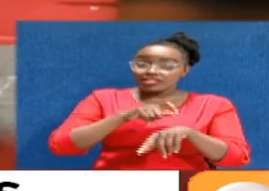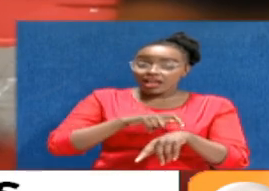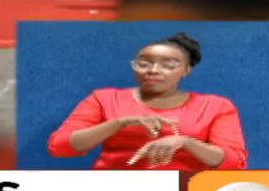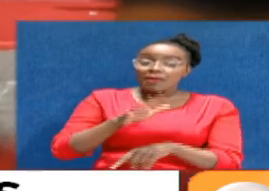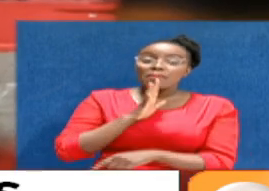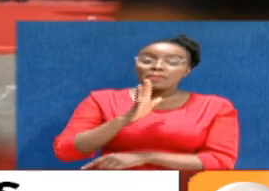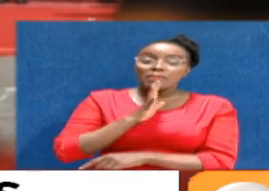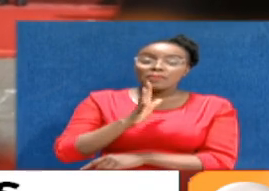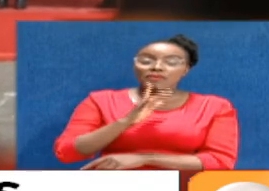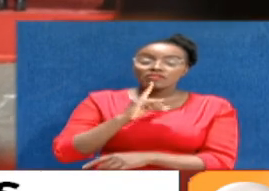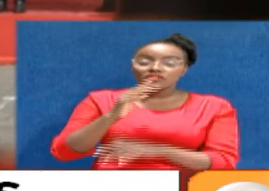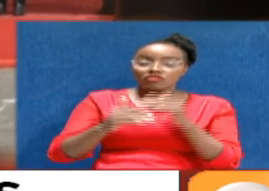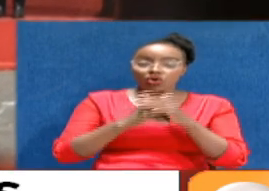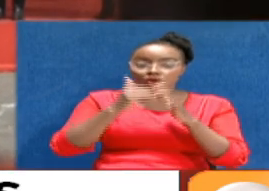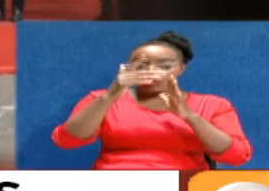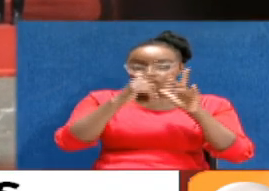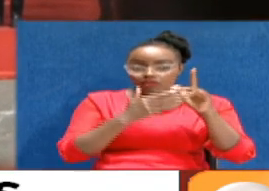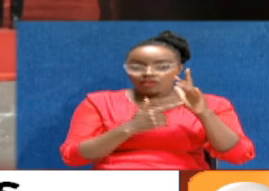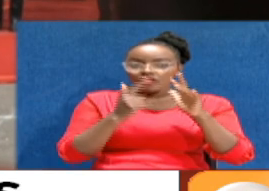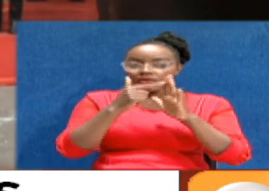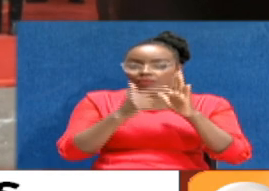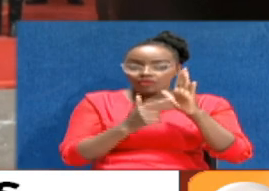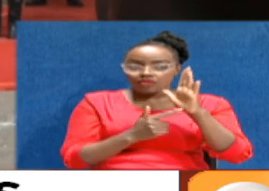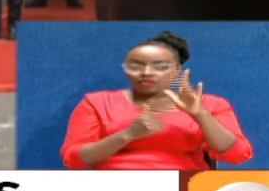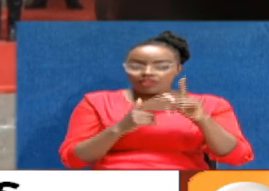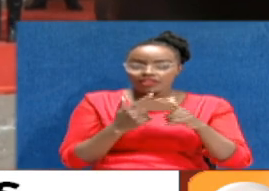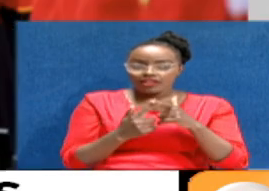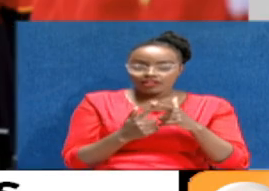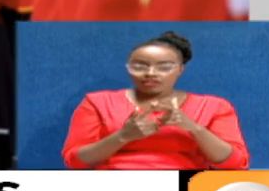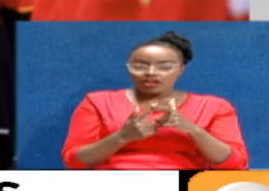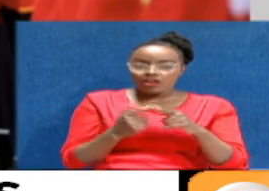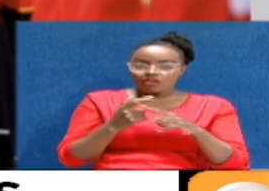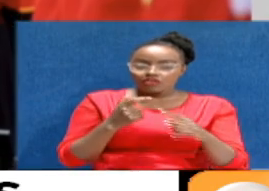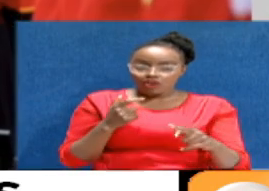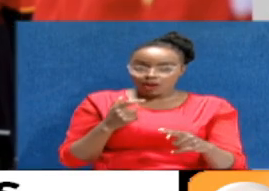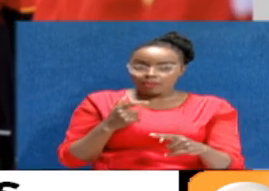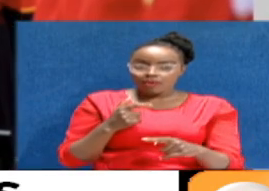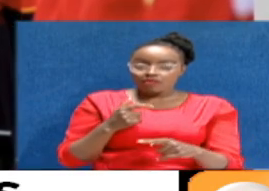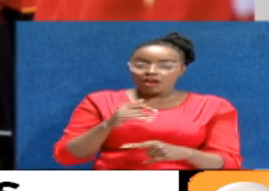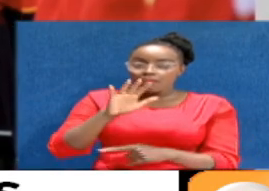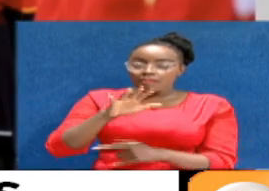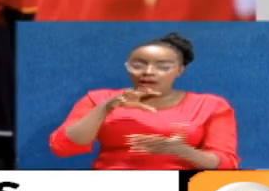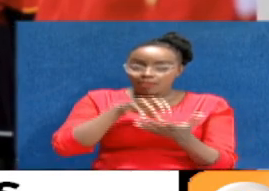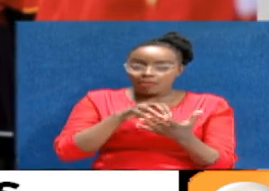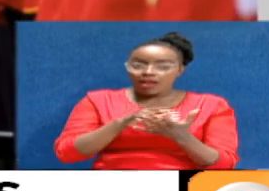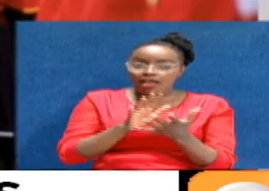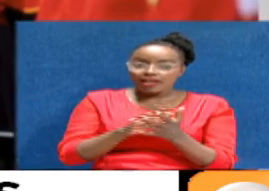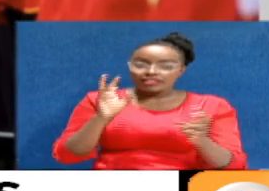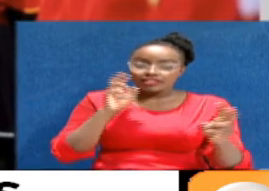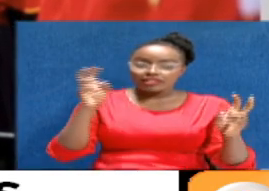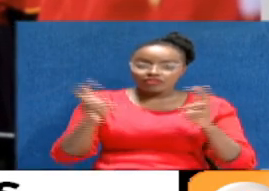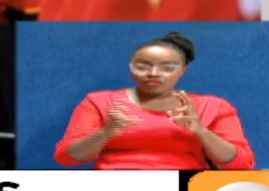that speech, she said all these things, then she said, kwa mtazamo wetu. Kulingana na hali yao na mtazamo.